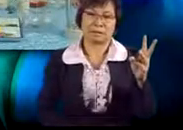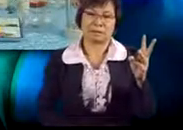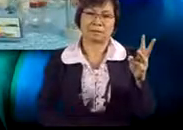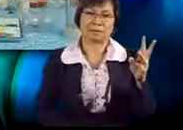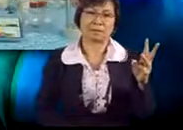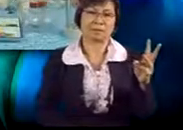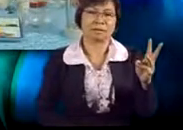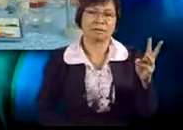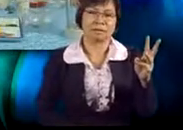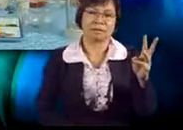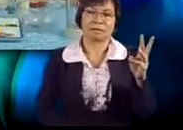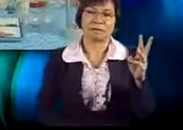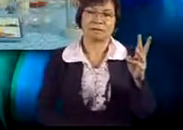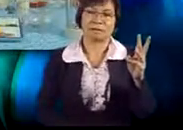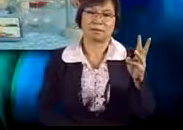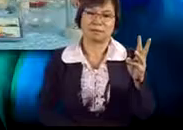6.